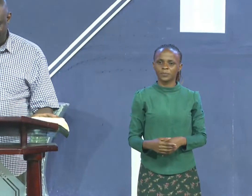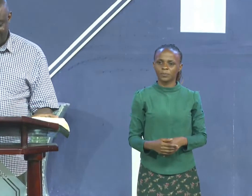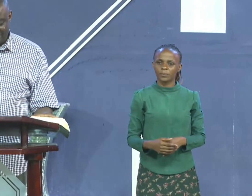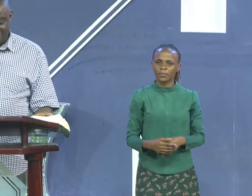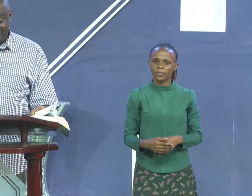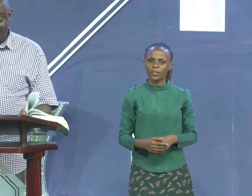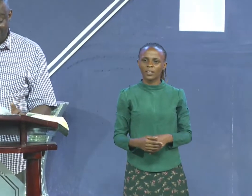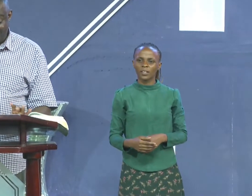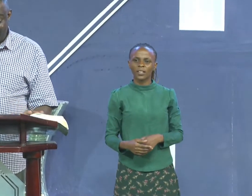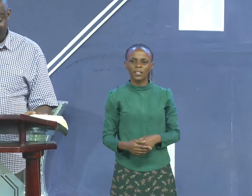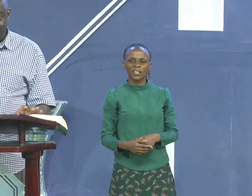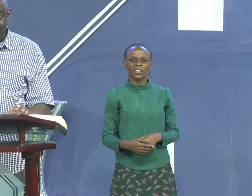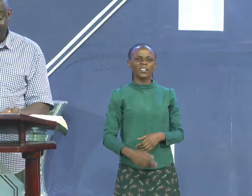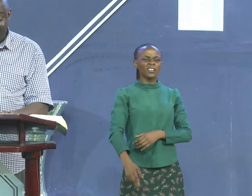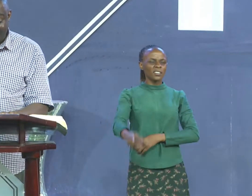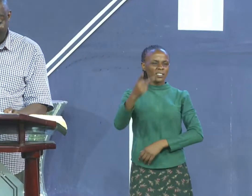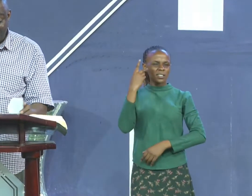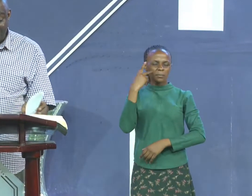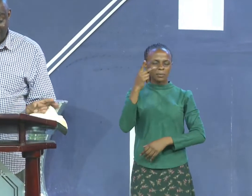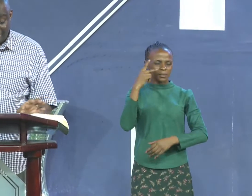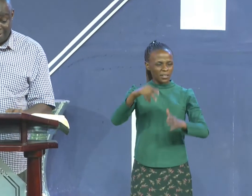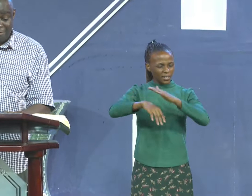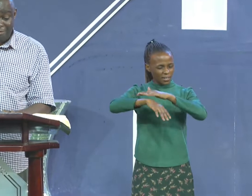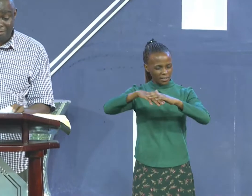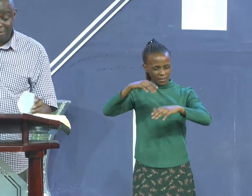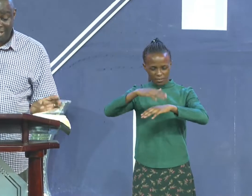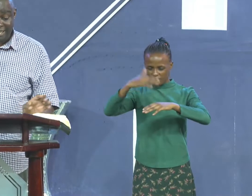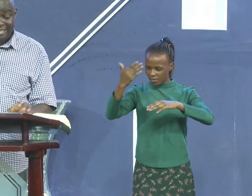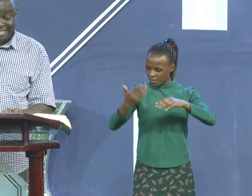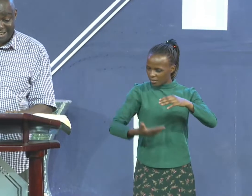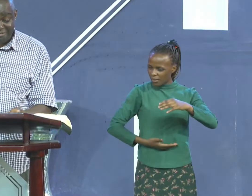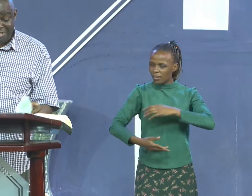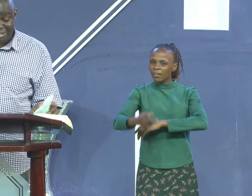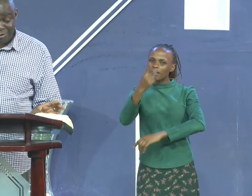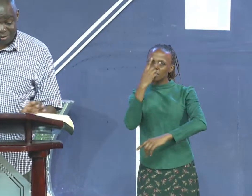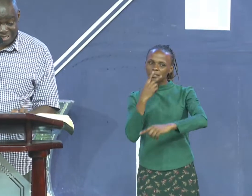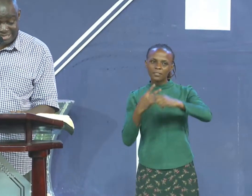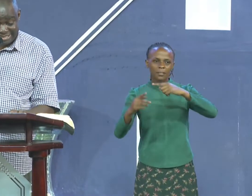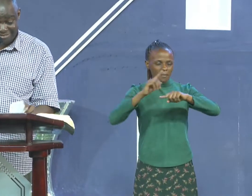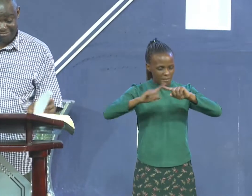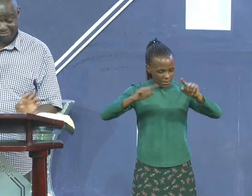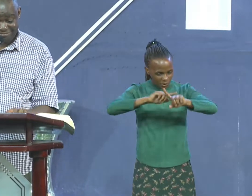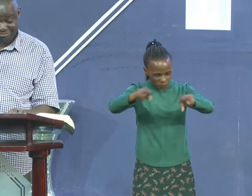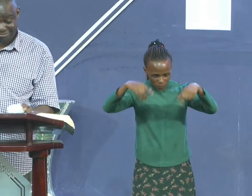The Perizzites were visionless, but we need to have clear visions.